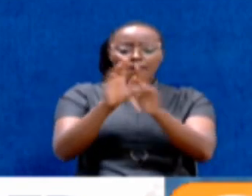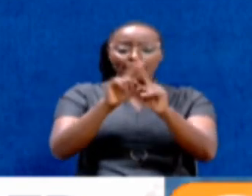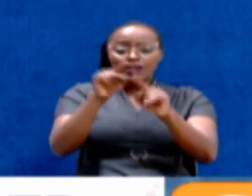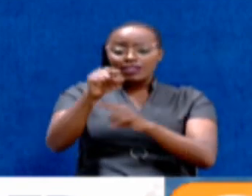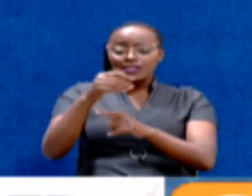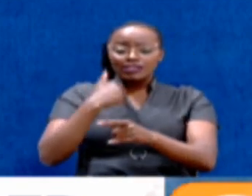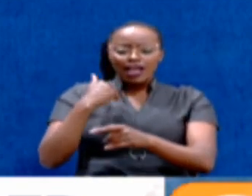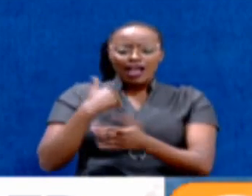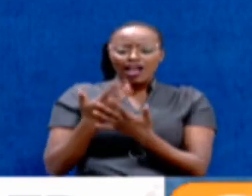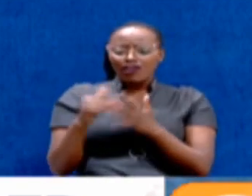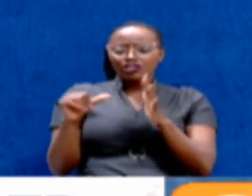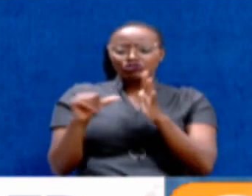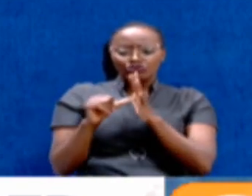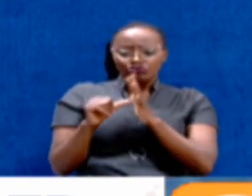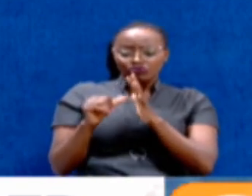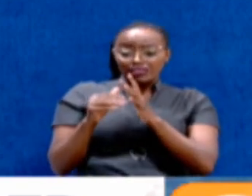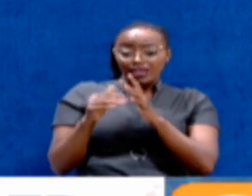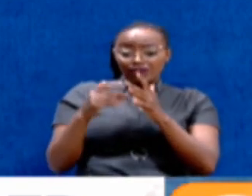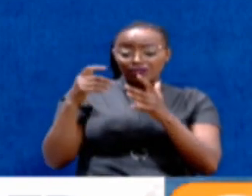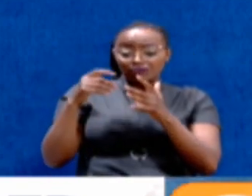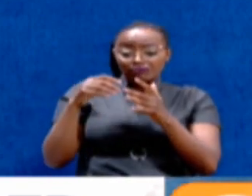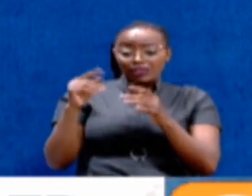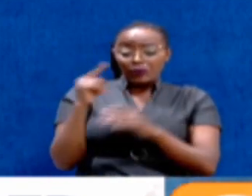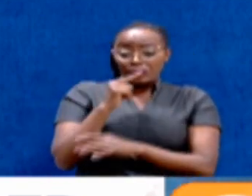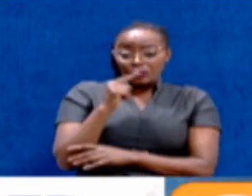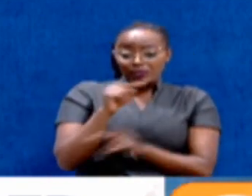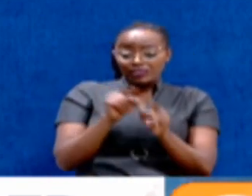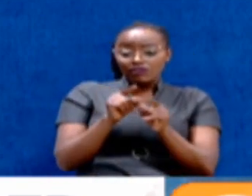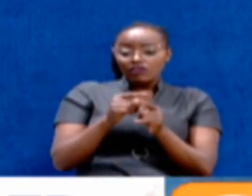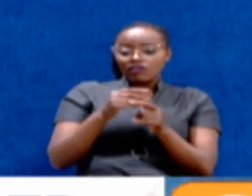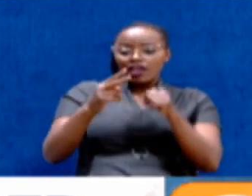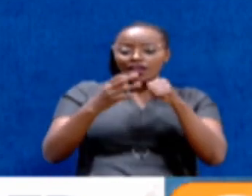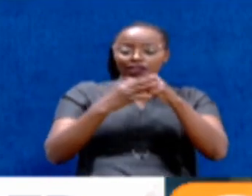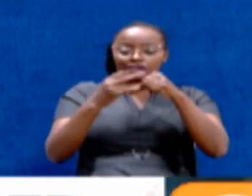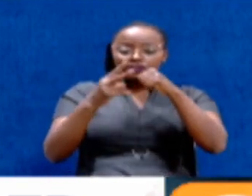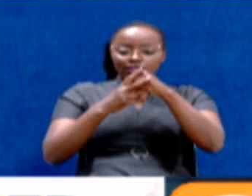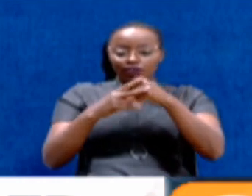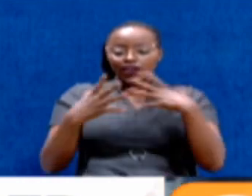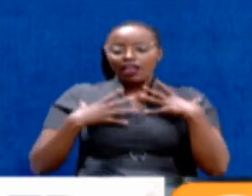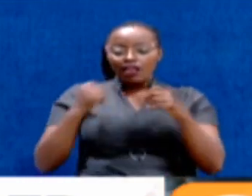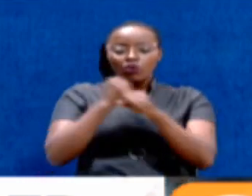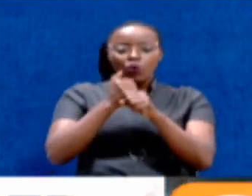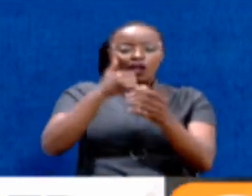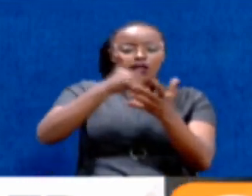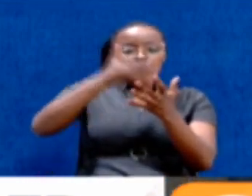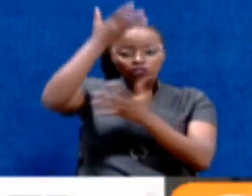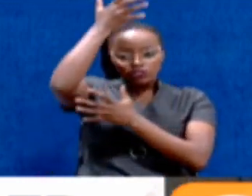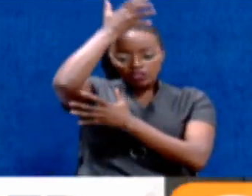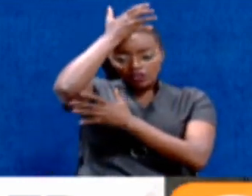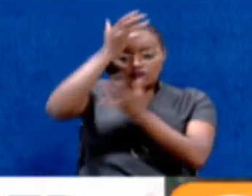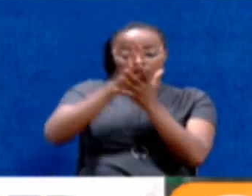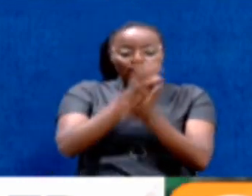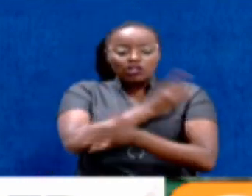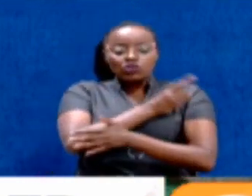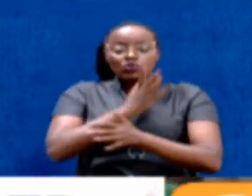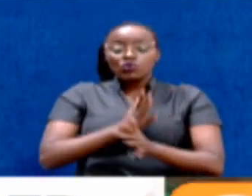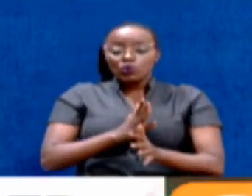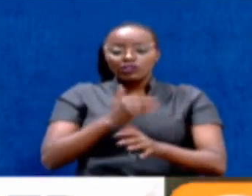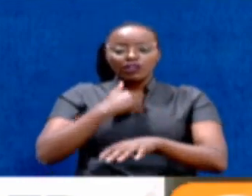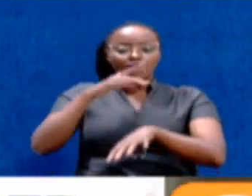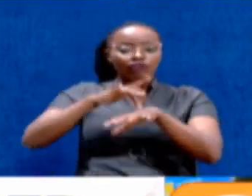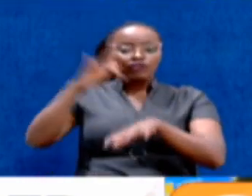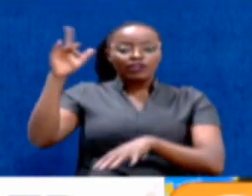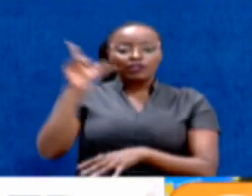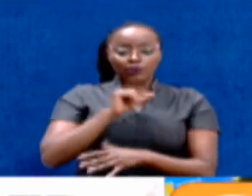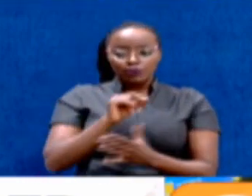has come at a steep cost. 87 healthcare workers, including nurses, doctors, anesthetists, have been infected at the front